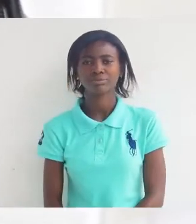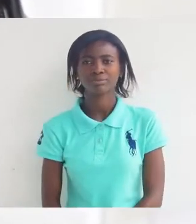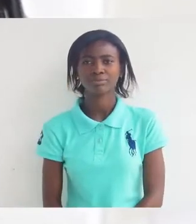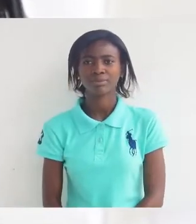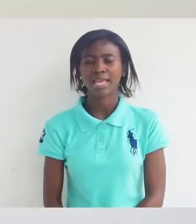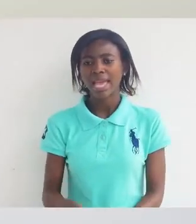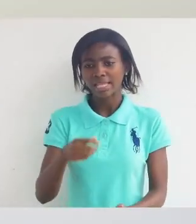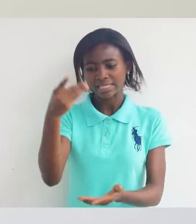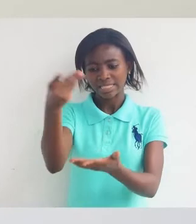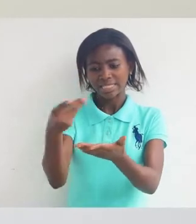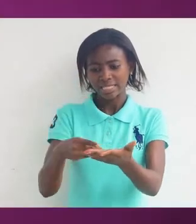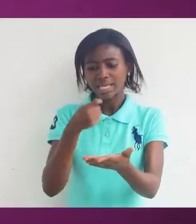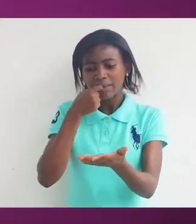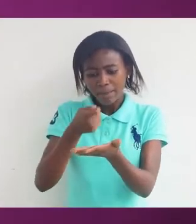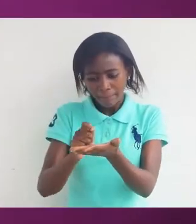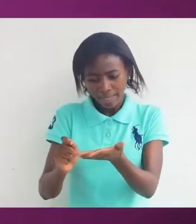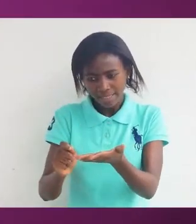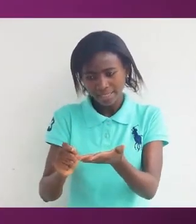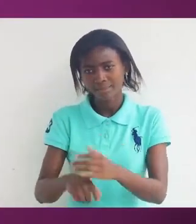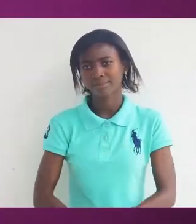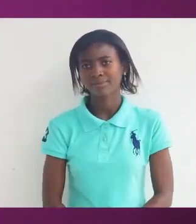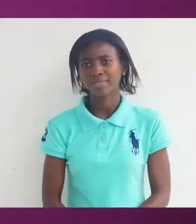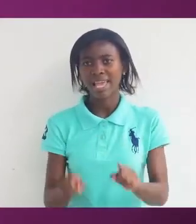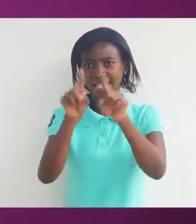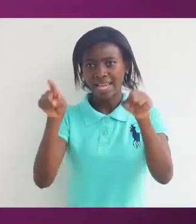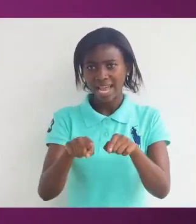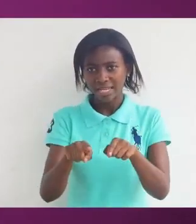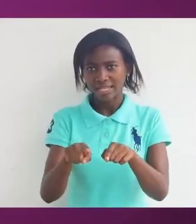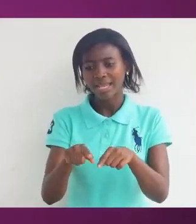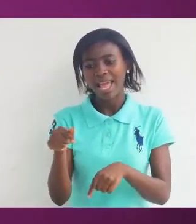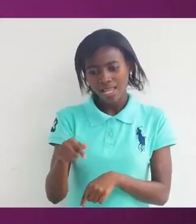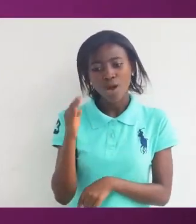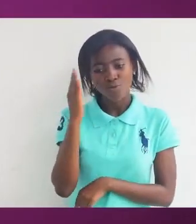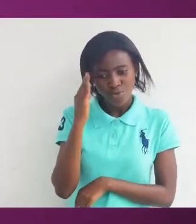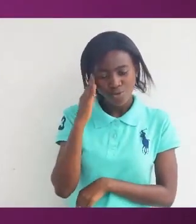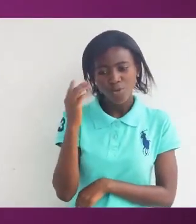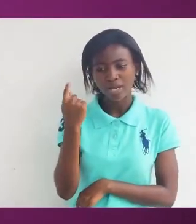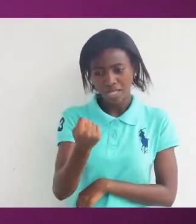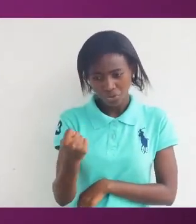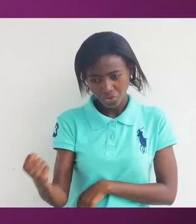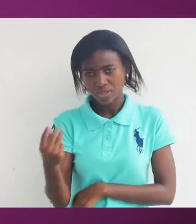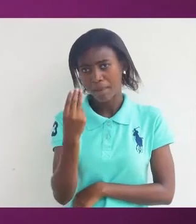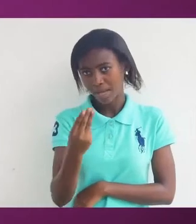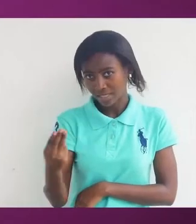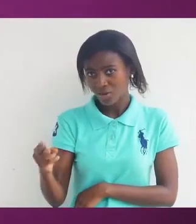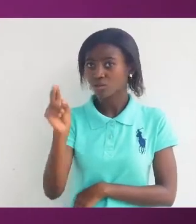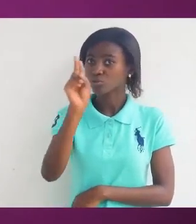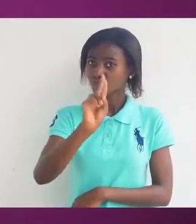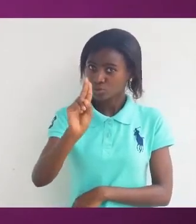calligraphy pen, manila card. Okay, so now that we know the tools and materials to be